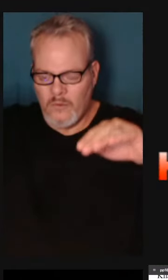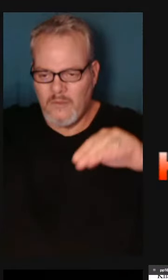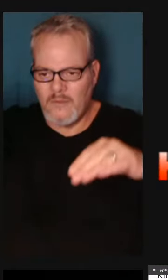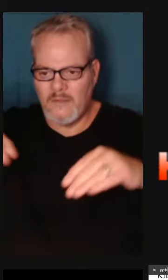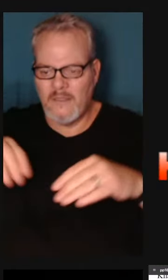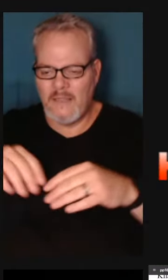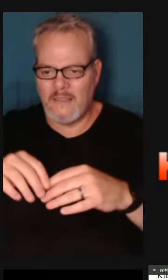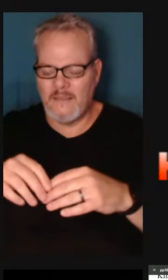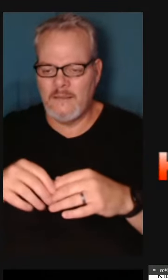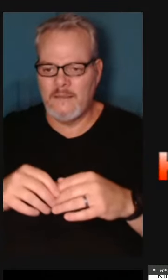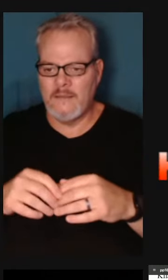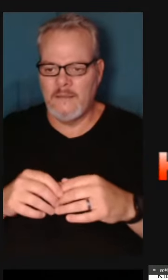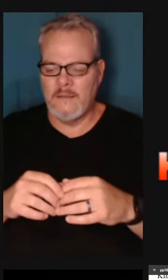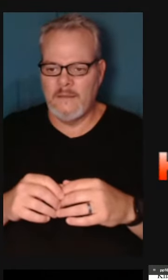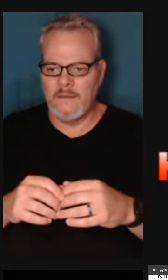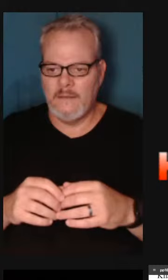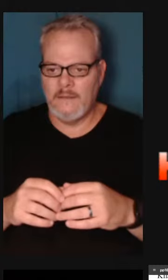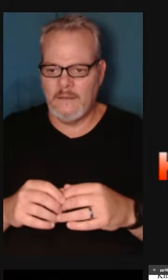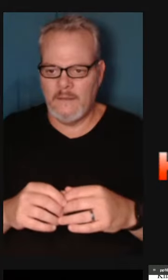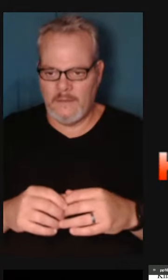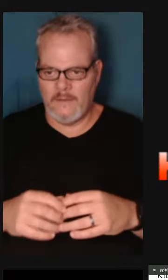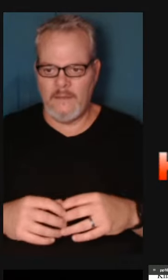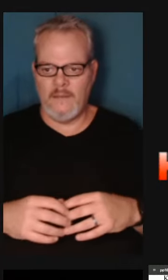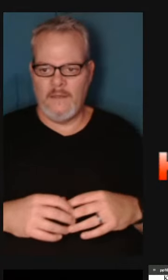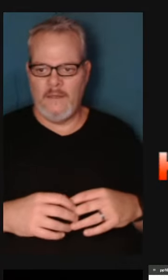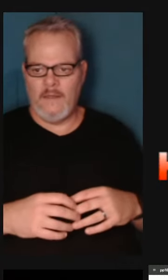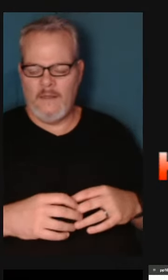well. And so that's the